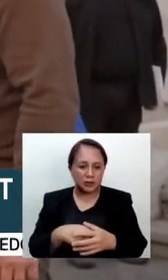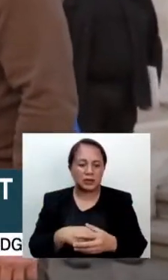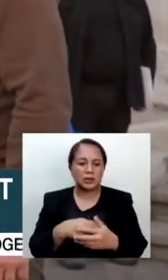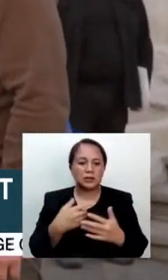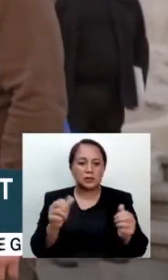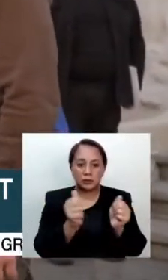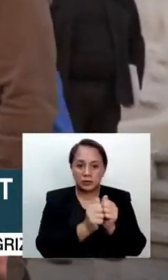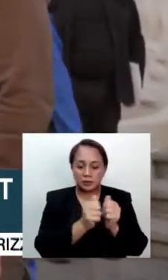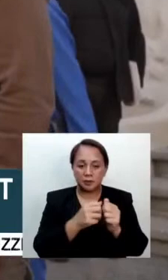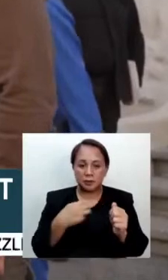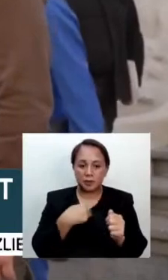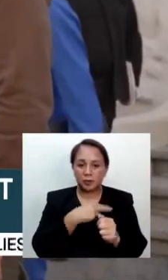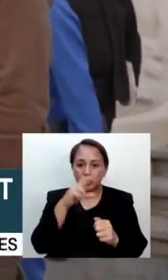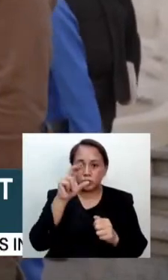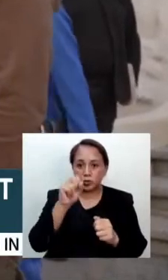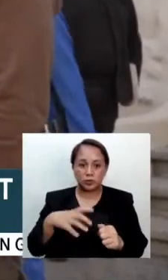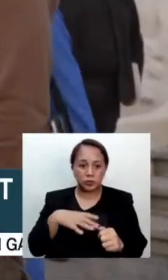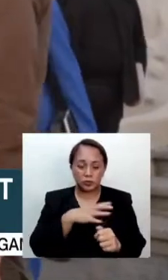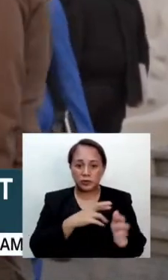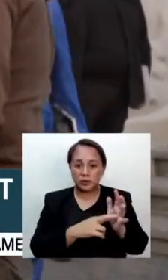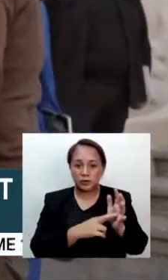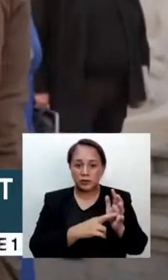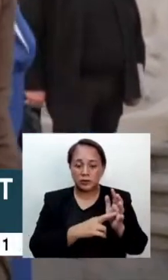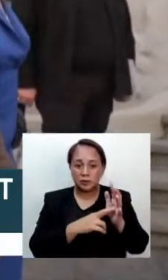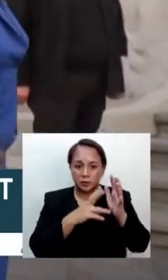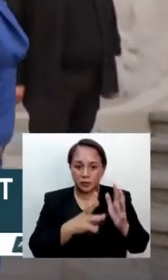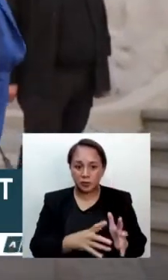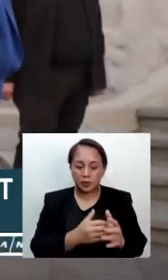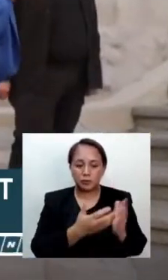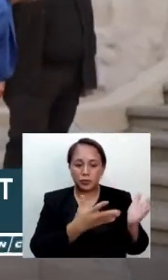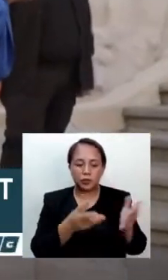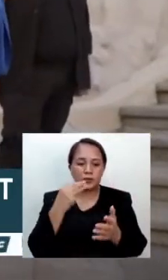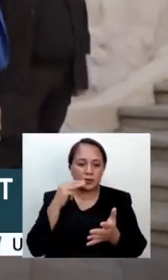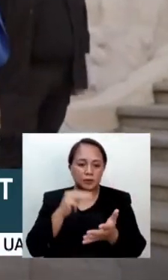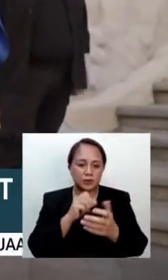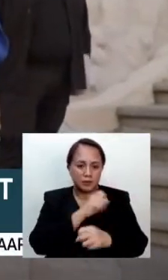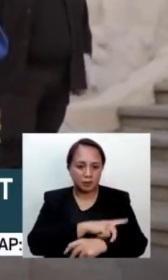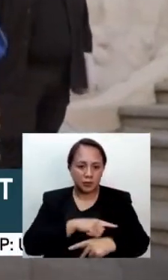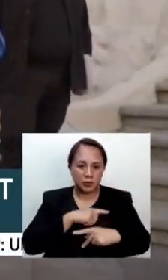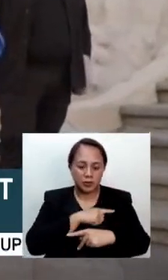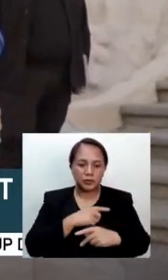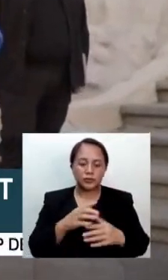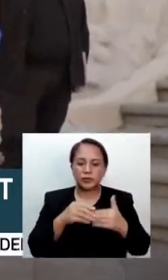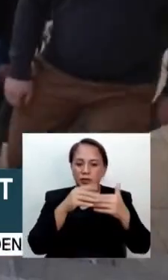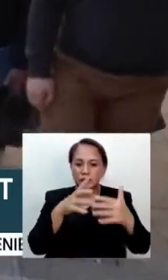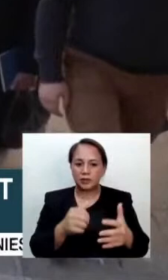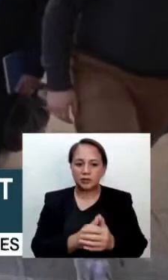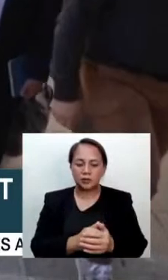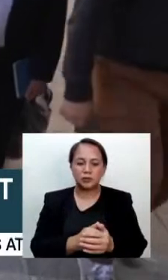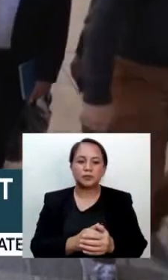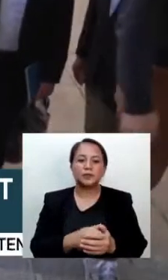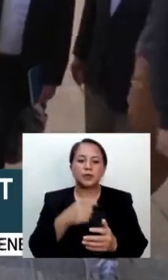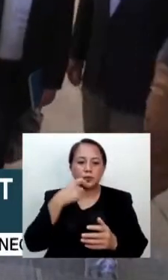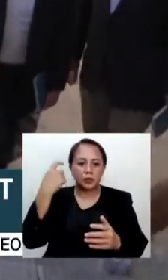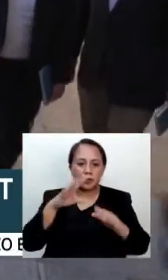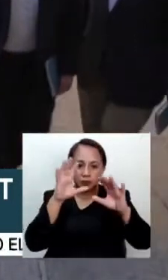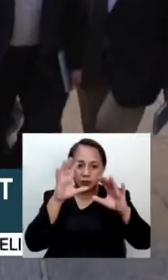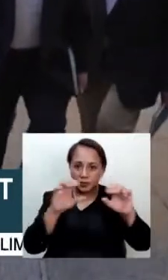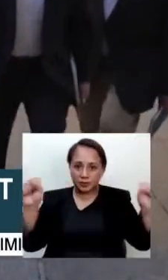of a U.S. congressional delegation brought a message of appreciation for the leadership of Ukrainian President